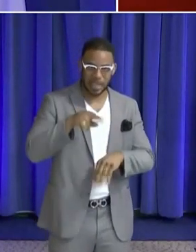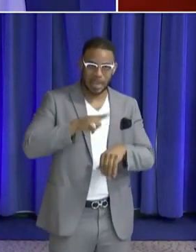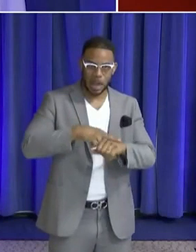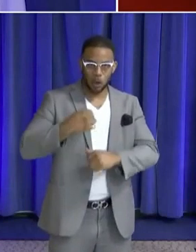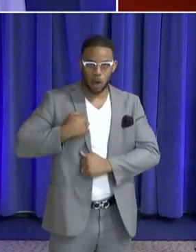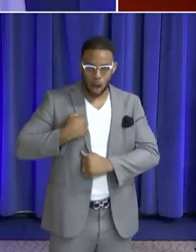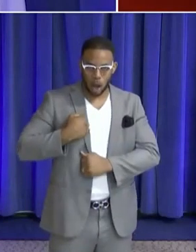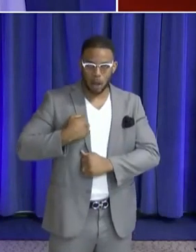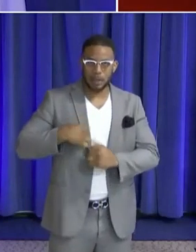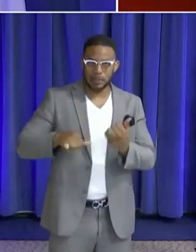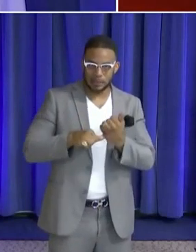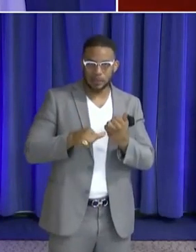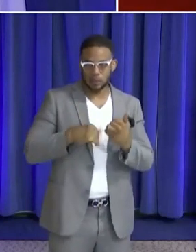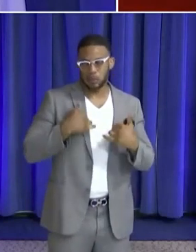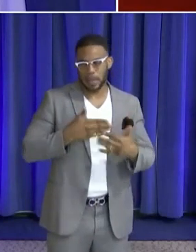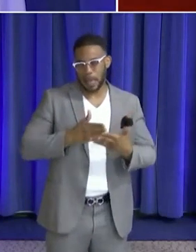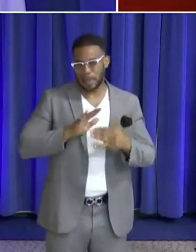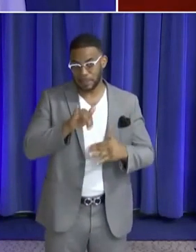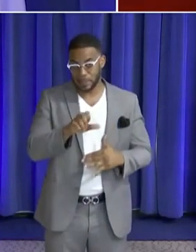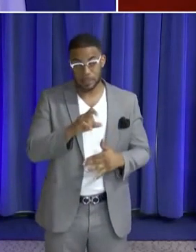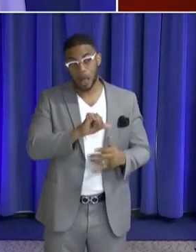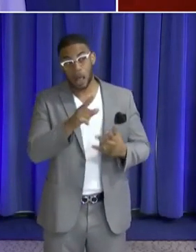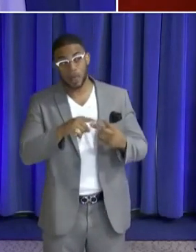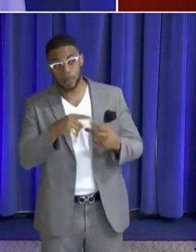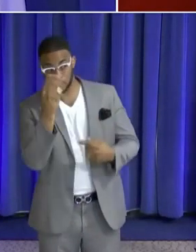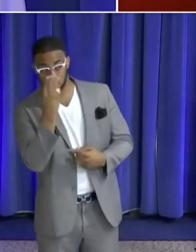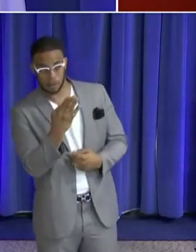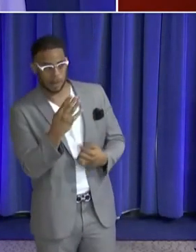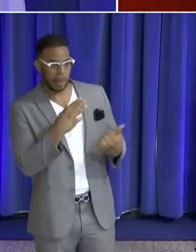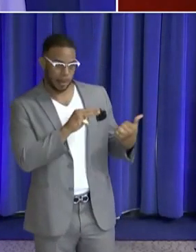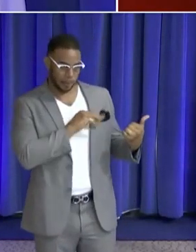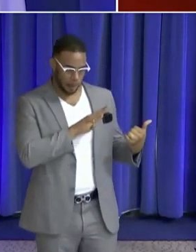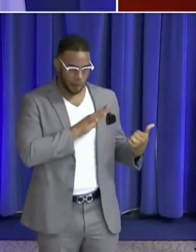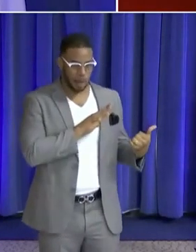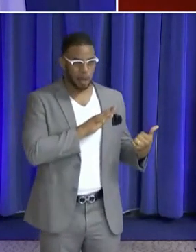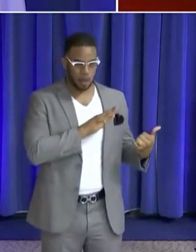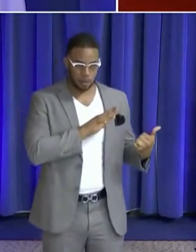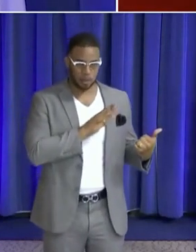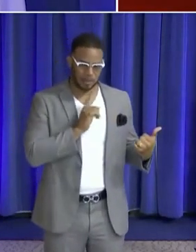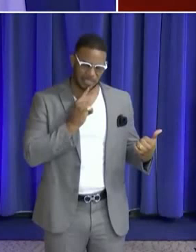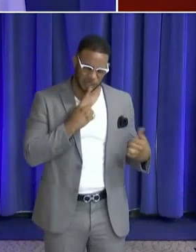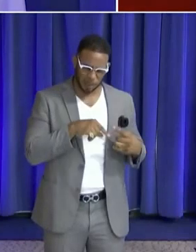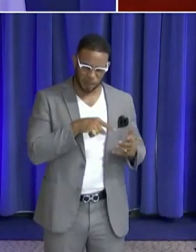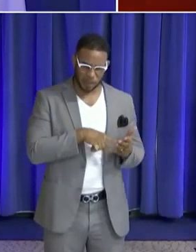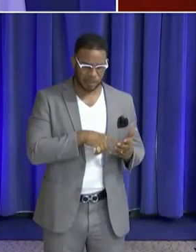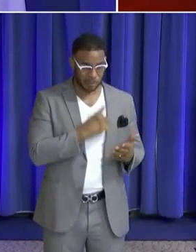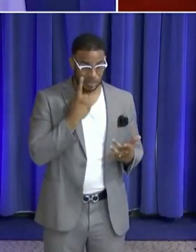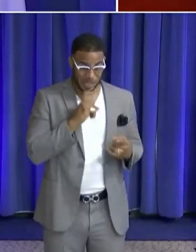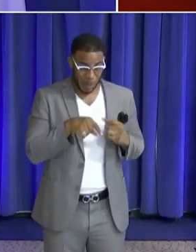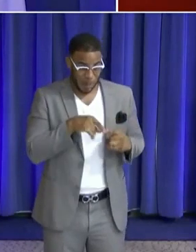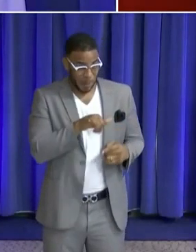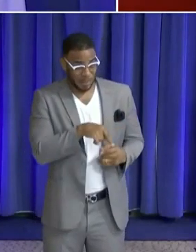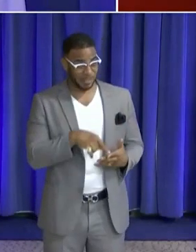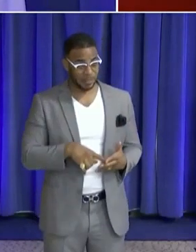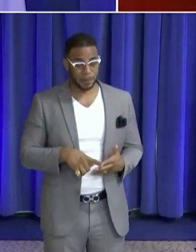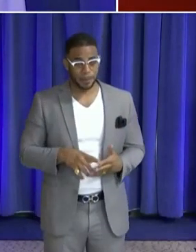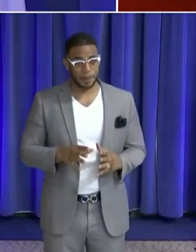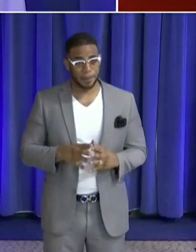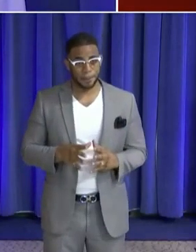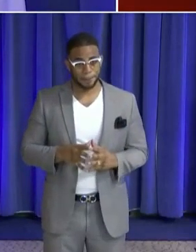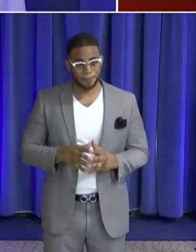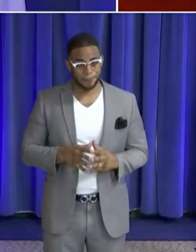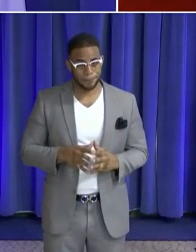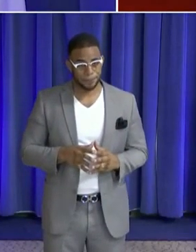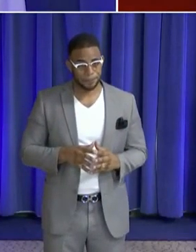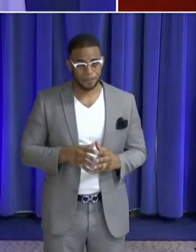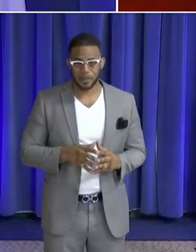Guard assistance. And the other thing, and the mayor was adamant about this, and she was just talking about it, is